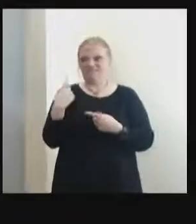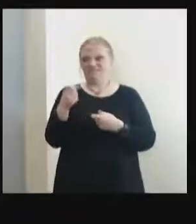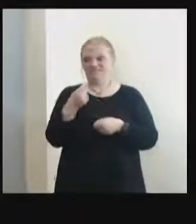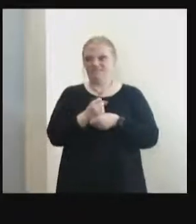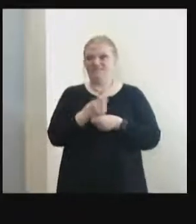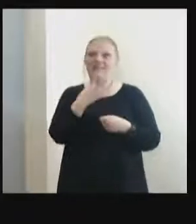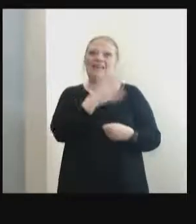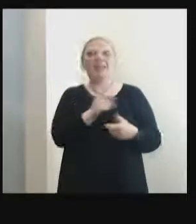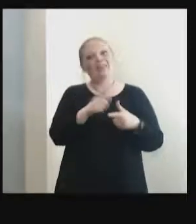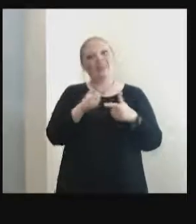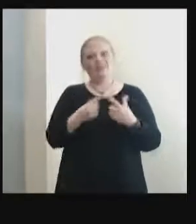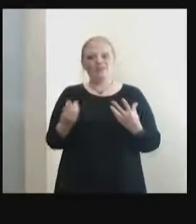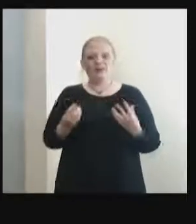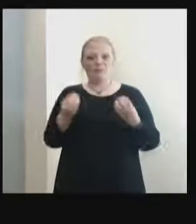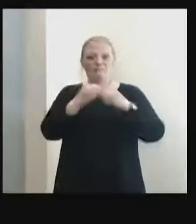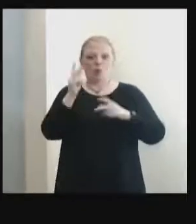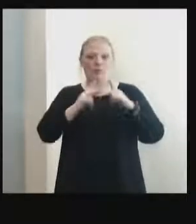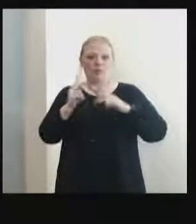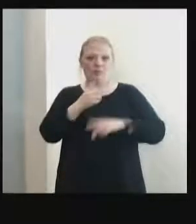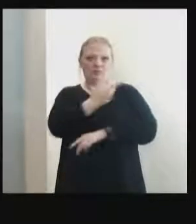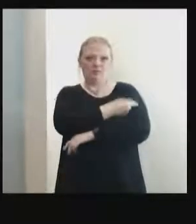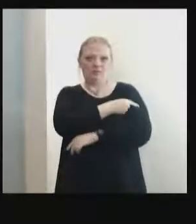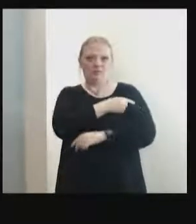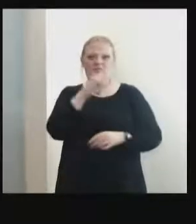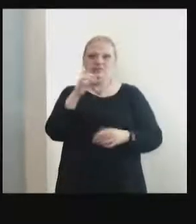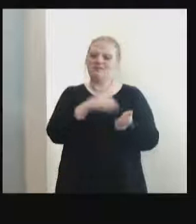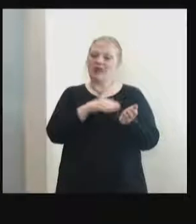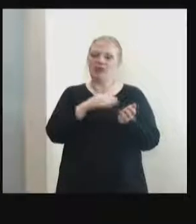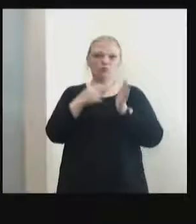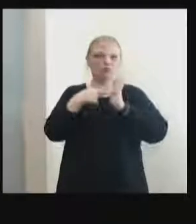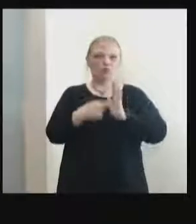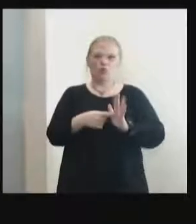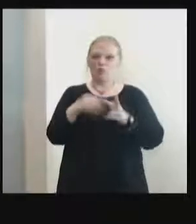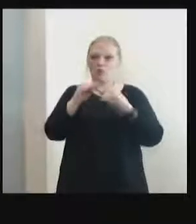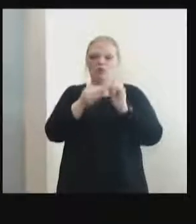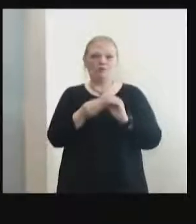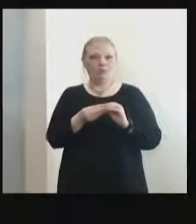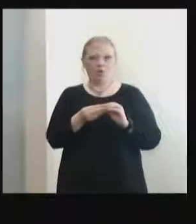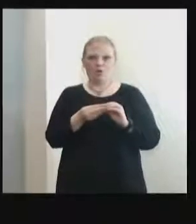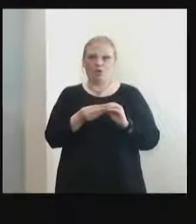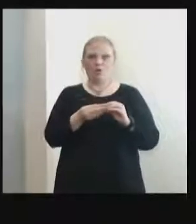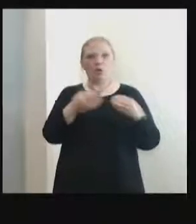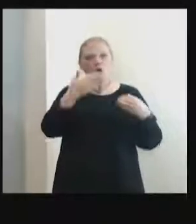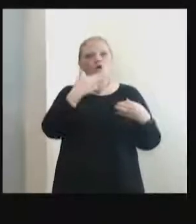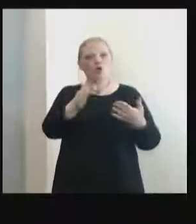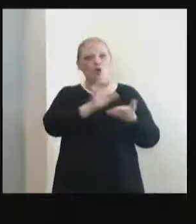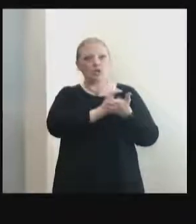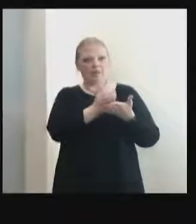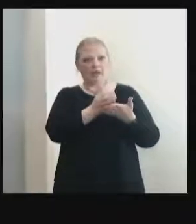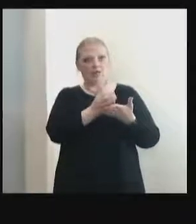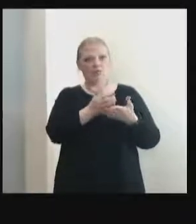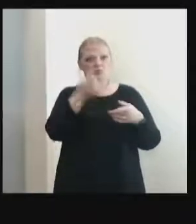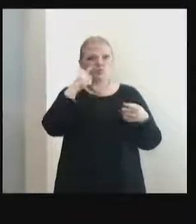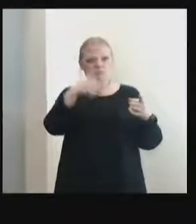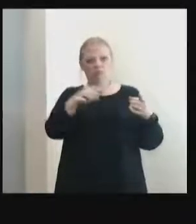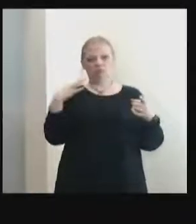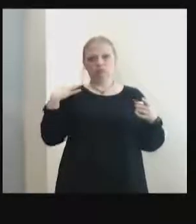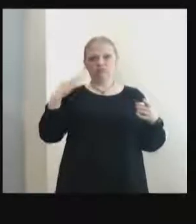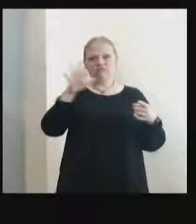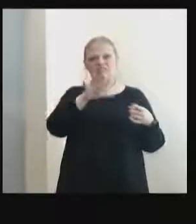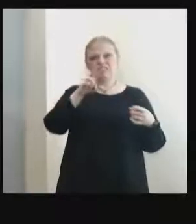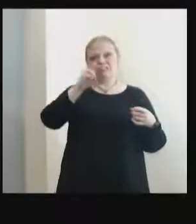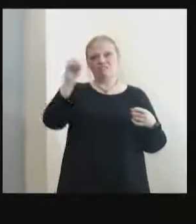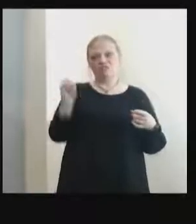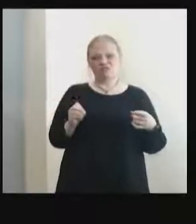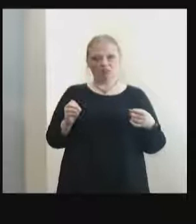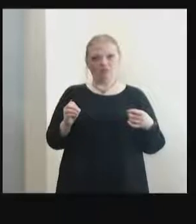people vaccinated. Dr. Burstein showed the numbers earlier. We've vaccinated a fairly sizable portion of those that are eligible. 57%